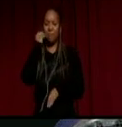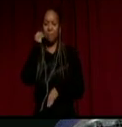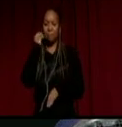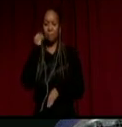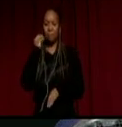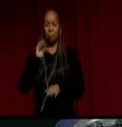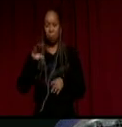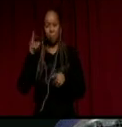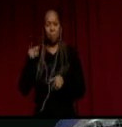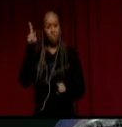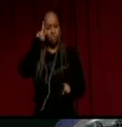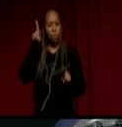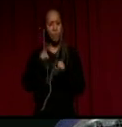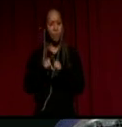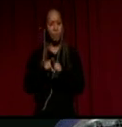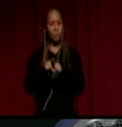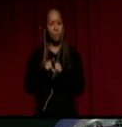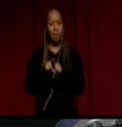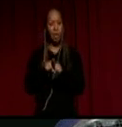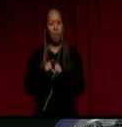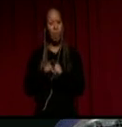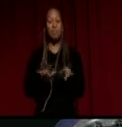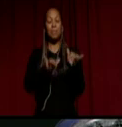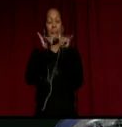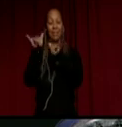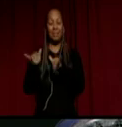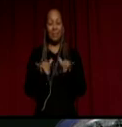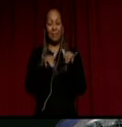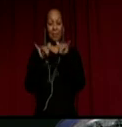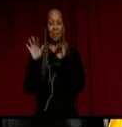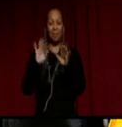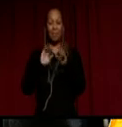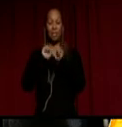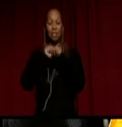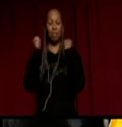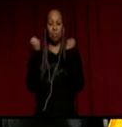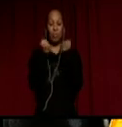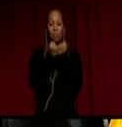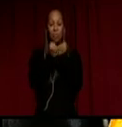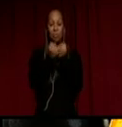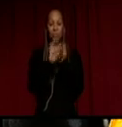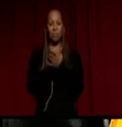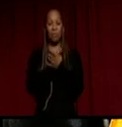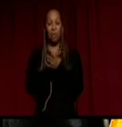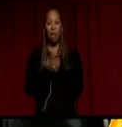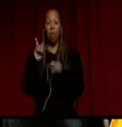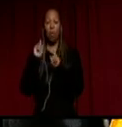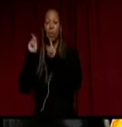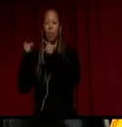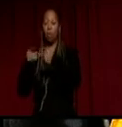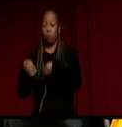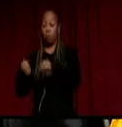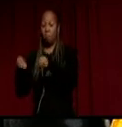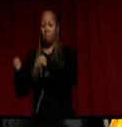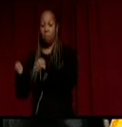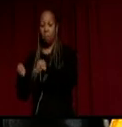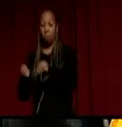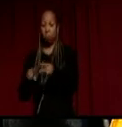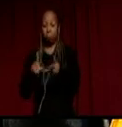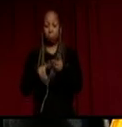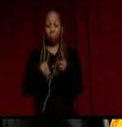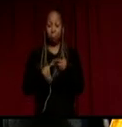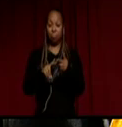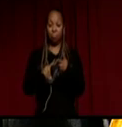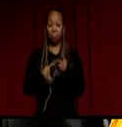that argument, or do you think they should be in the same boat that we are in? They're in the same boat because they want to go to the mall, and they want to go